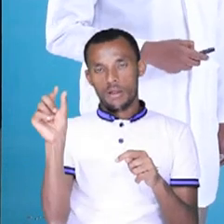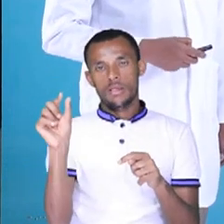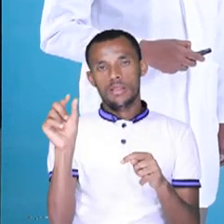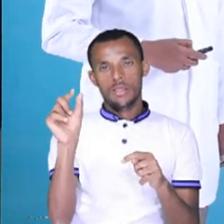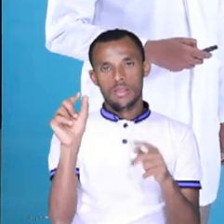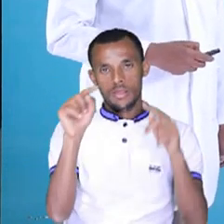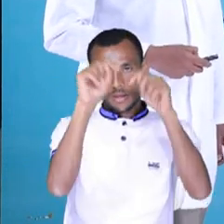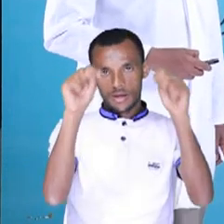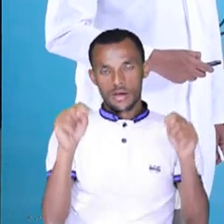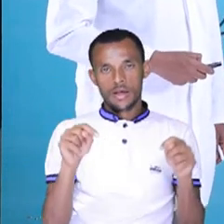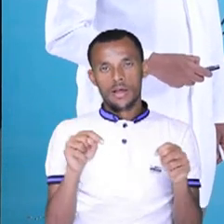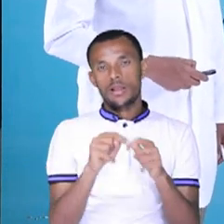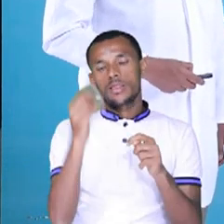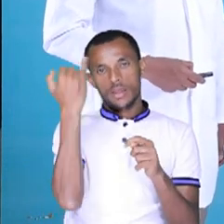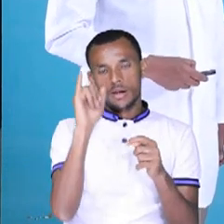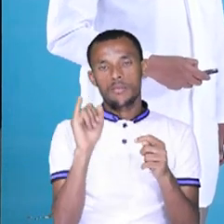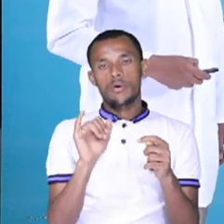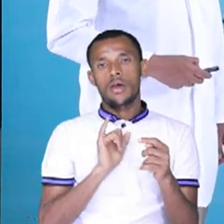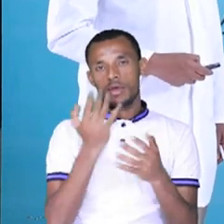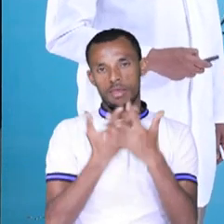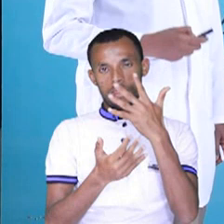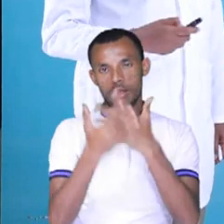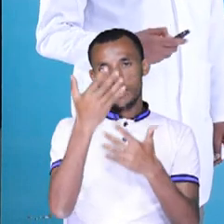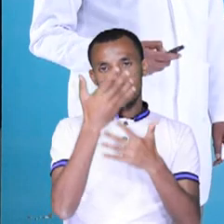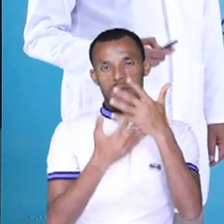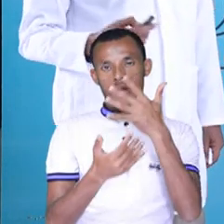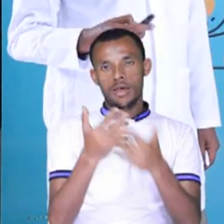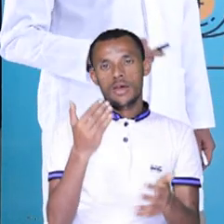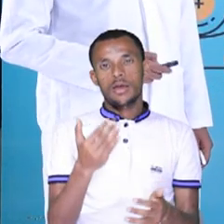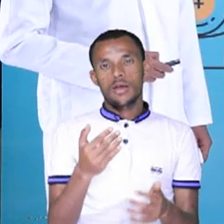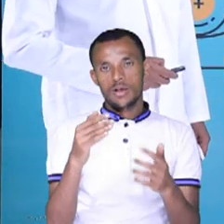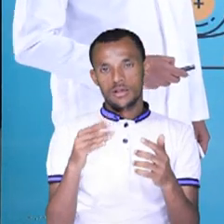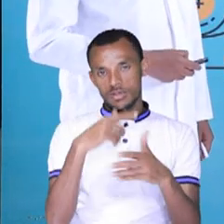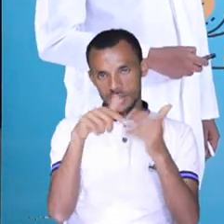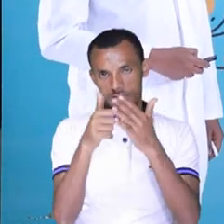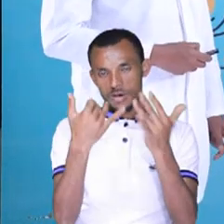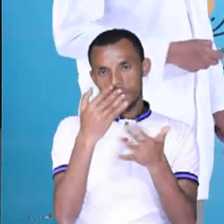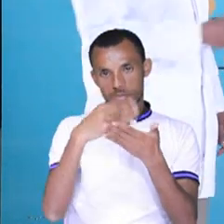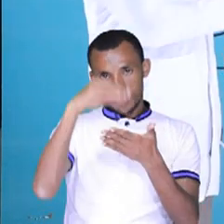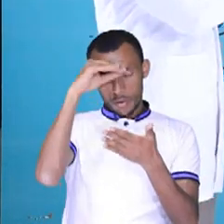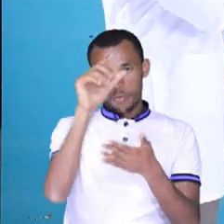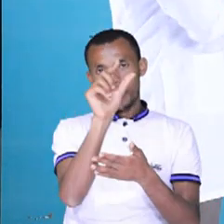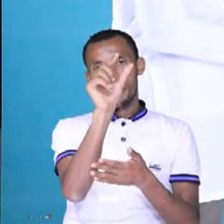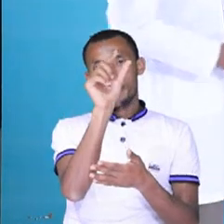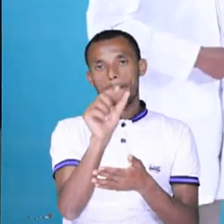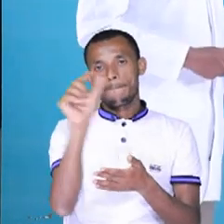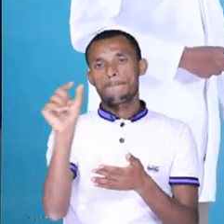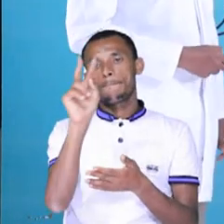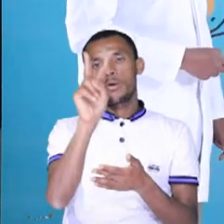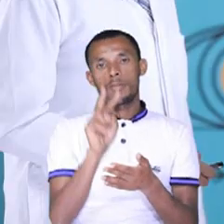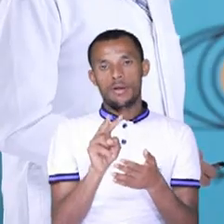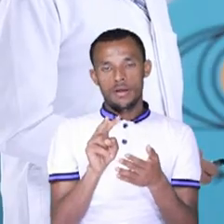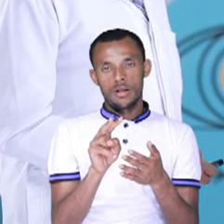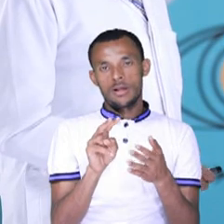Now, I will try to discuss on binomial expansion formula, how to expand this